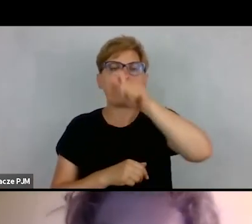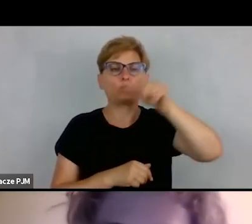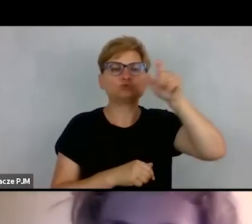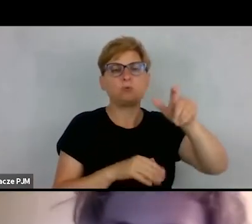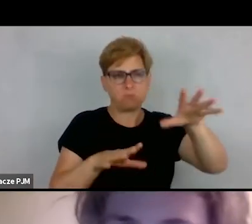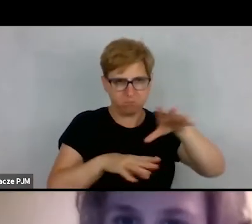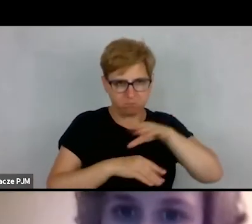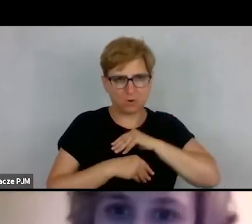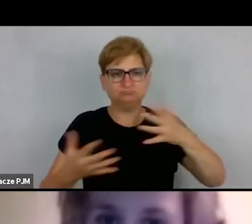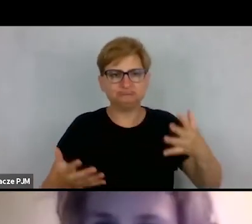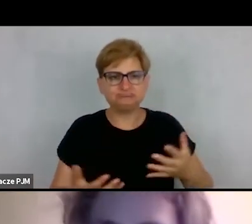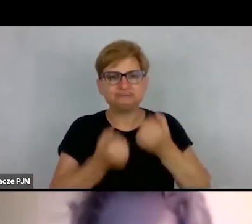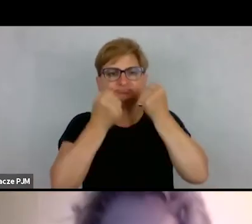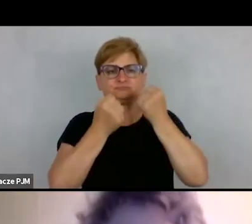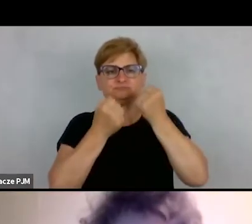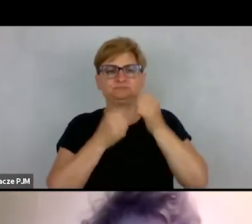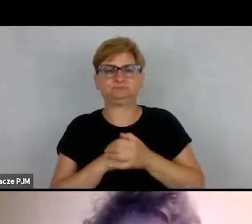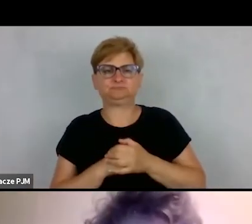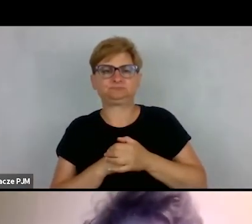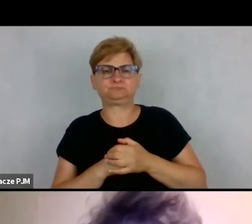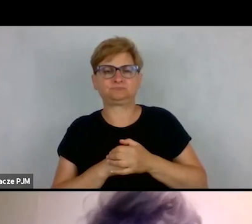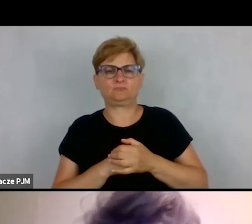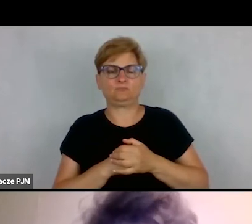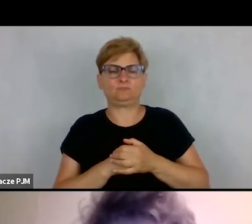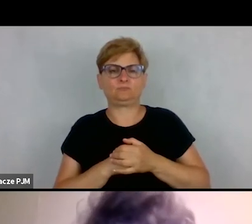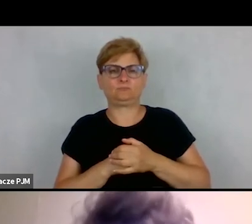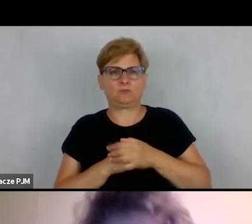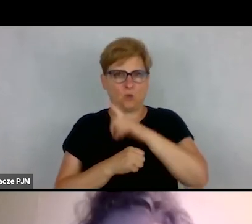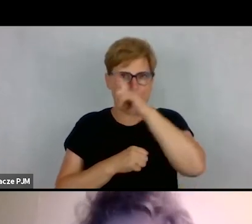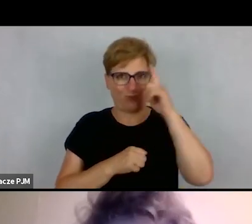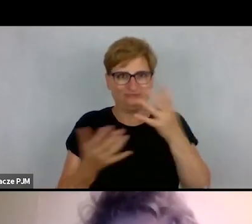to traditional communities in South Africa. It's just not something I can do.